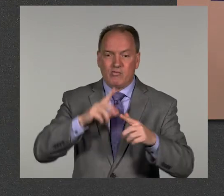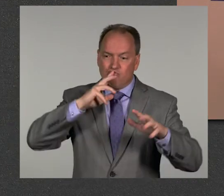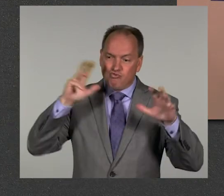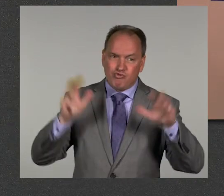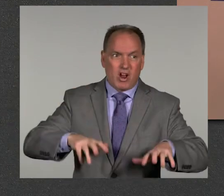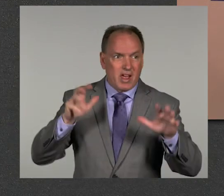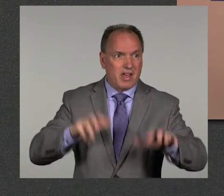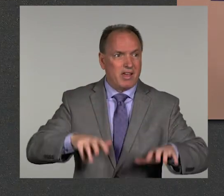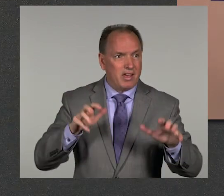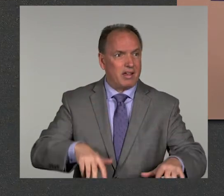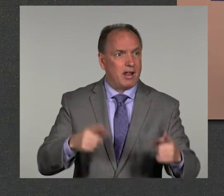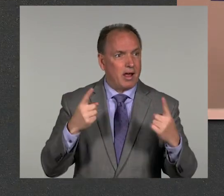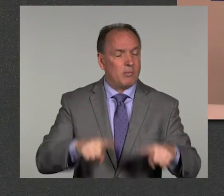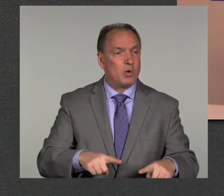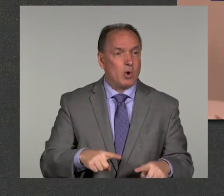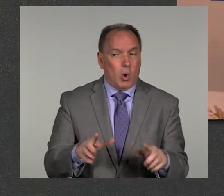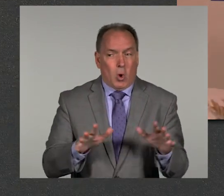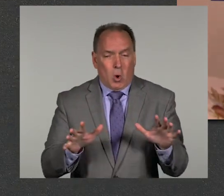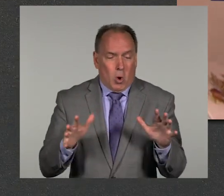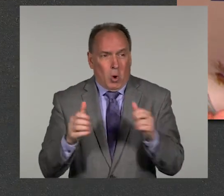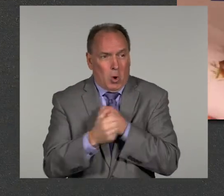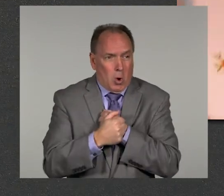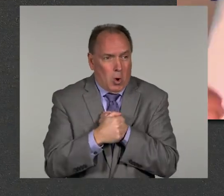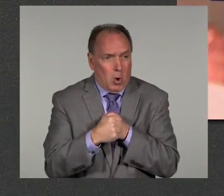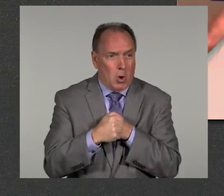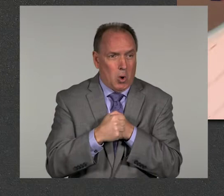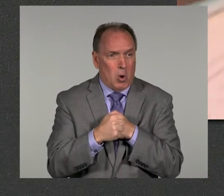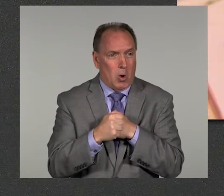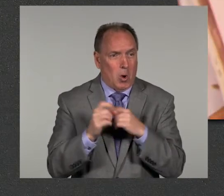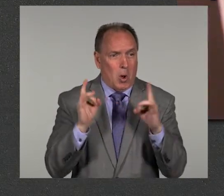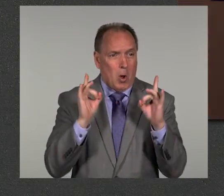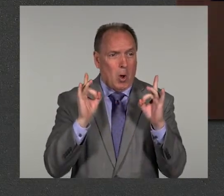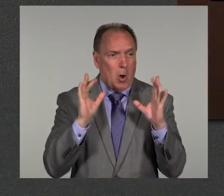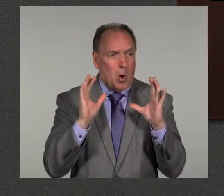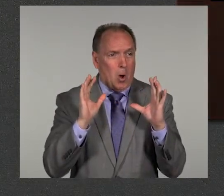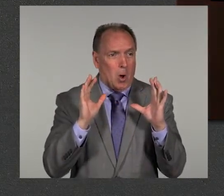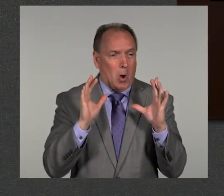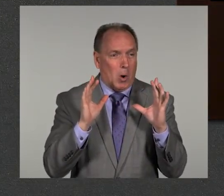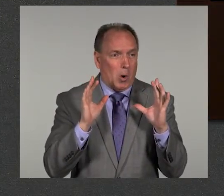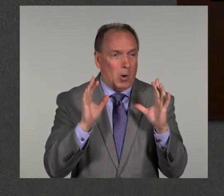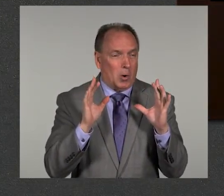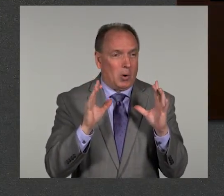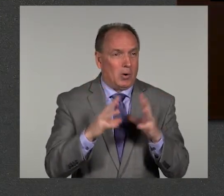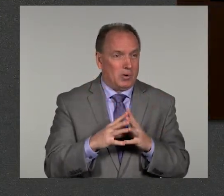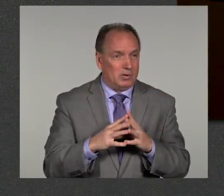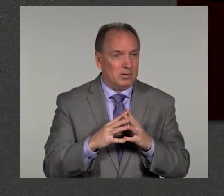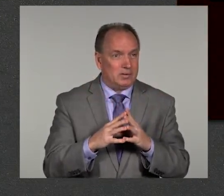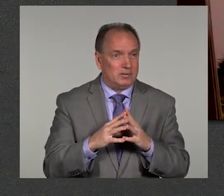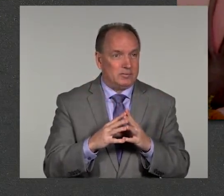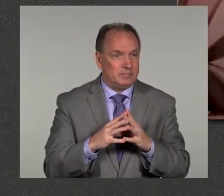started. Tortoise shivered, Bird whimpered, Squirrel squeaked.